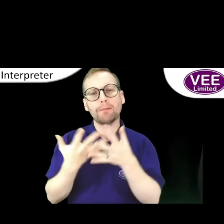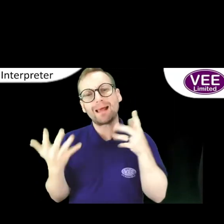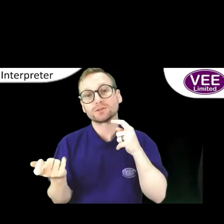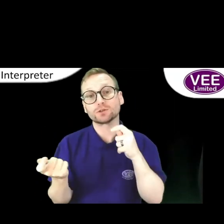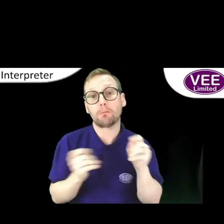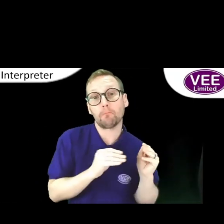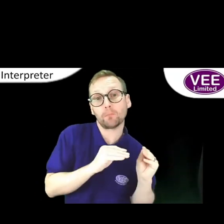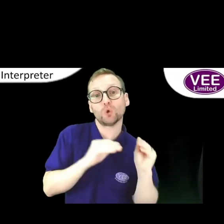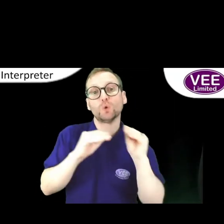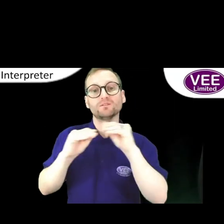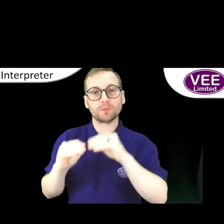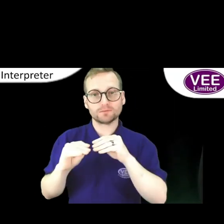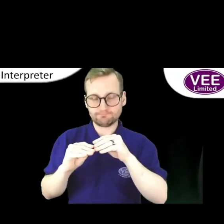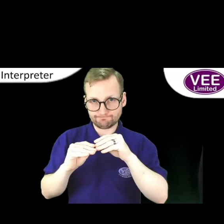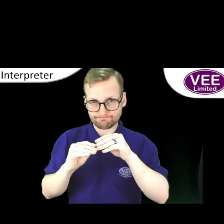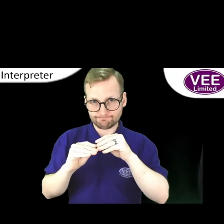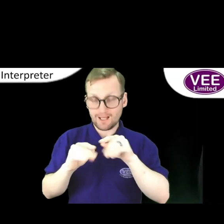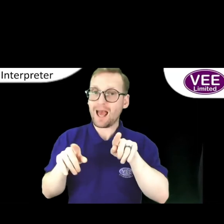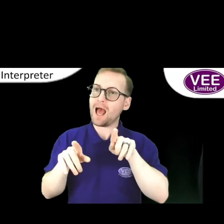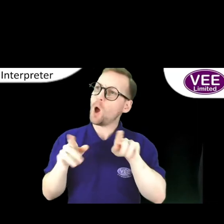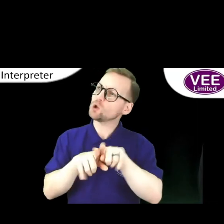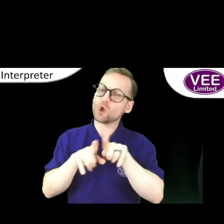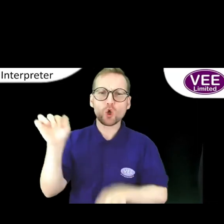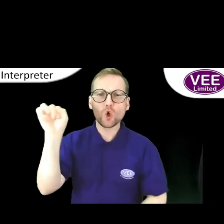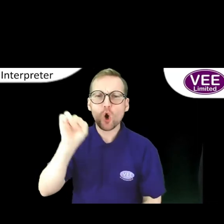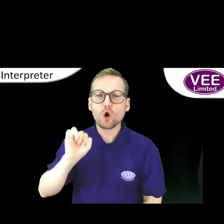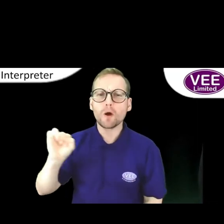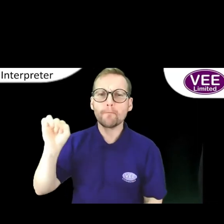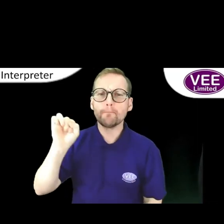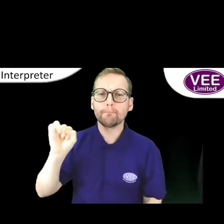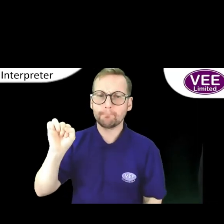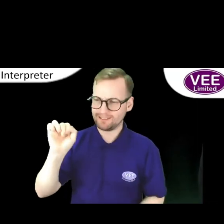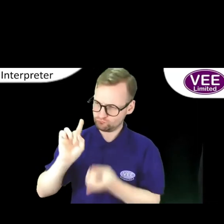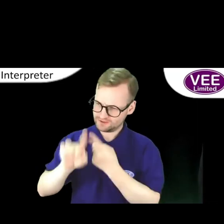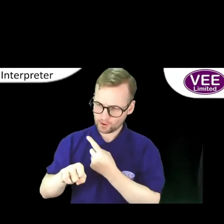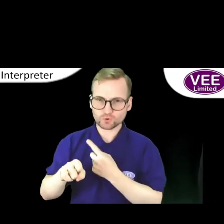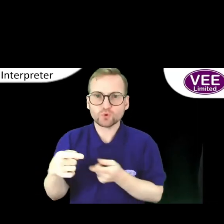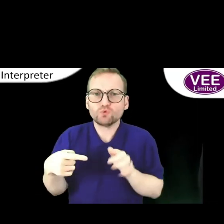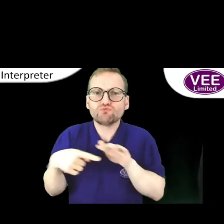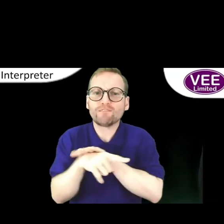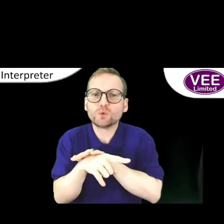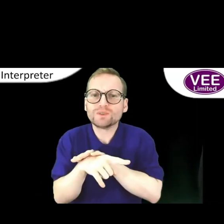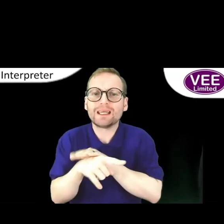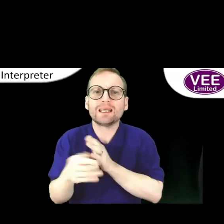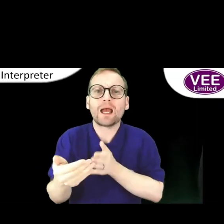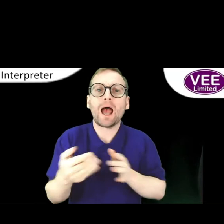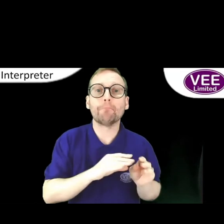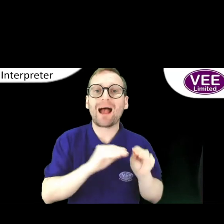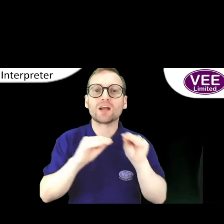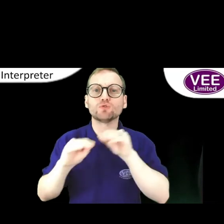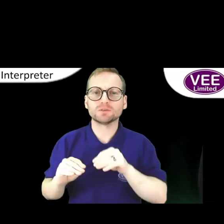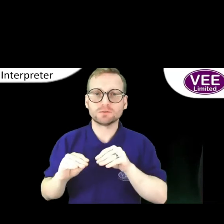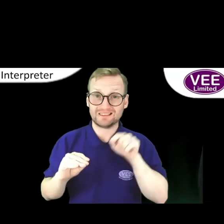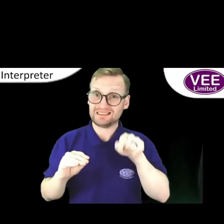people and on how Europe has recently responded to refugees and migrants. It is